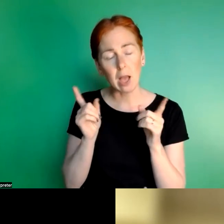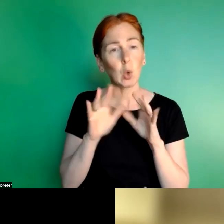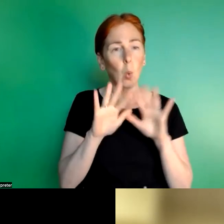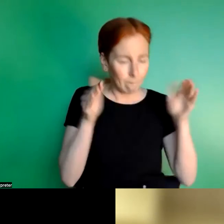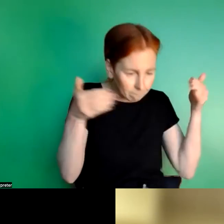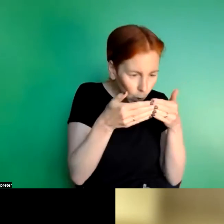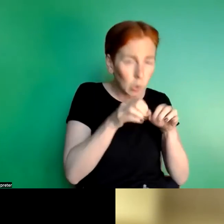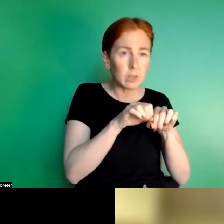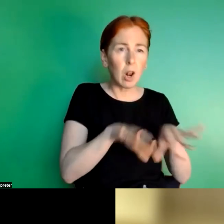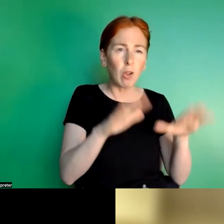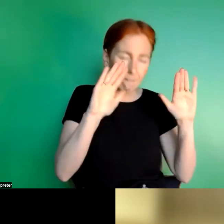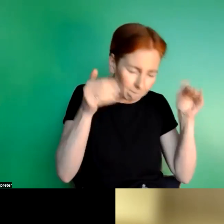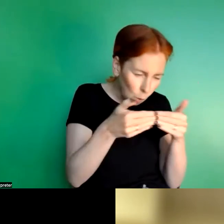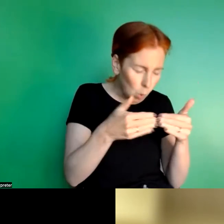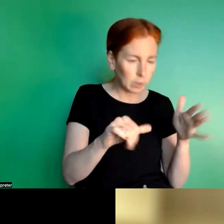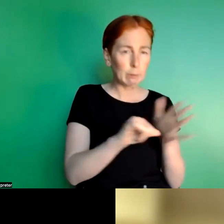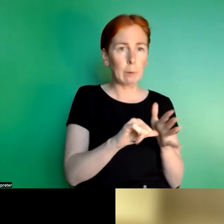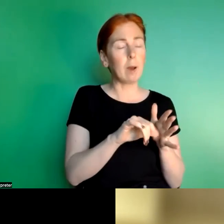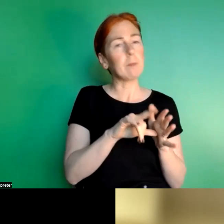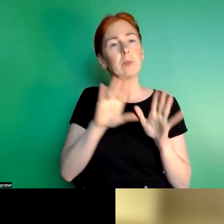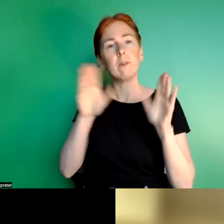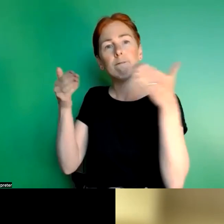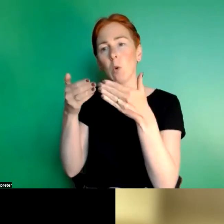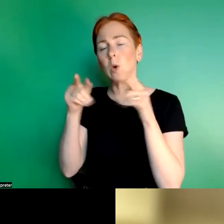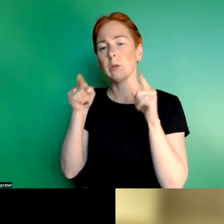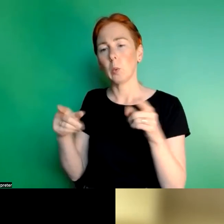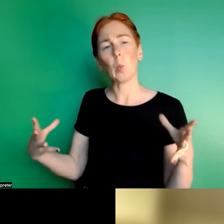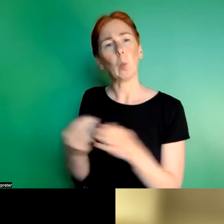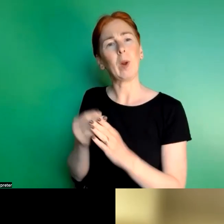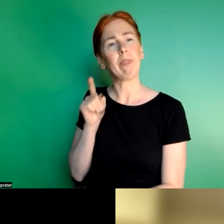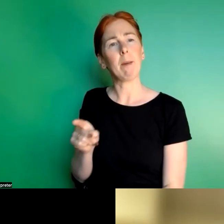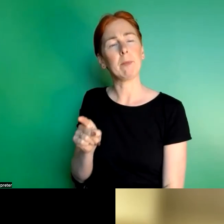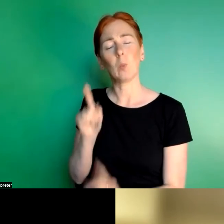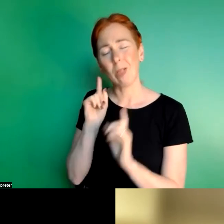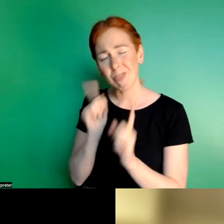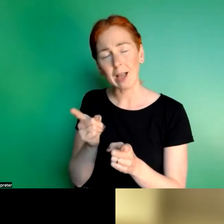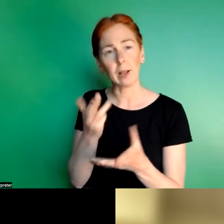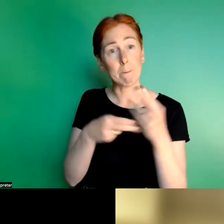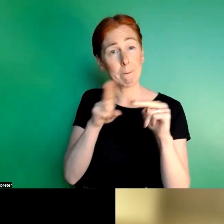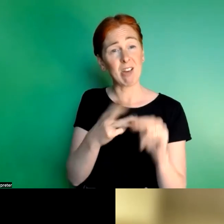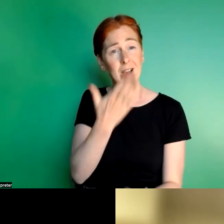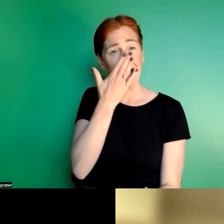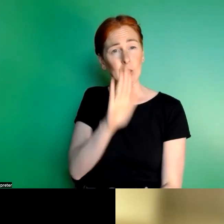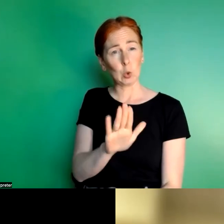ever seen. So parental attitude and approach, I think, is the most important thing.